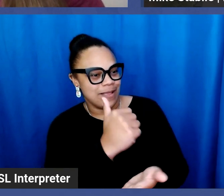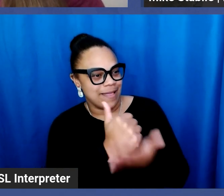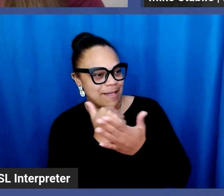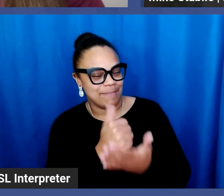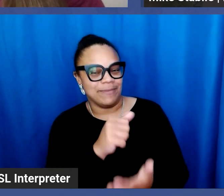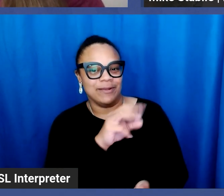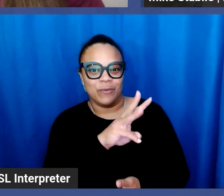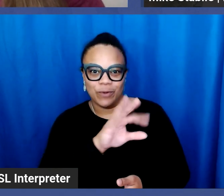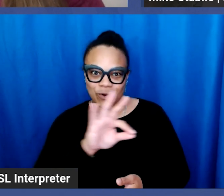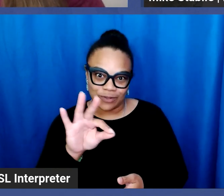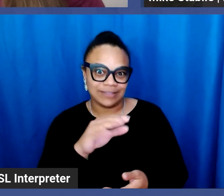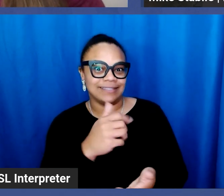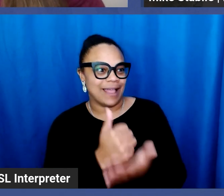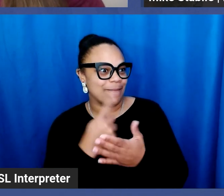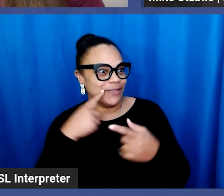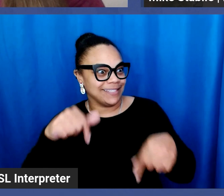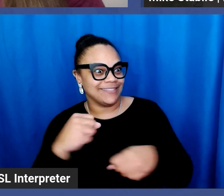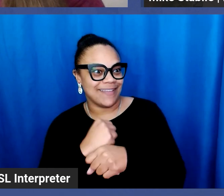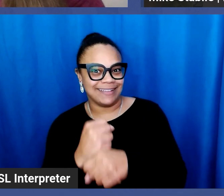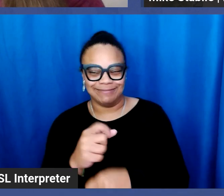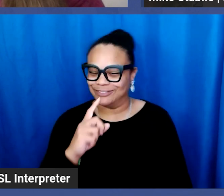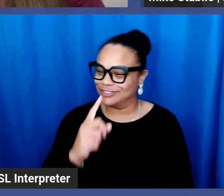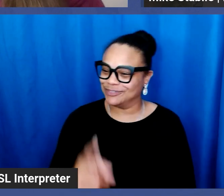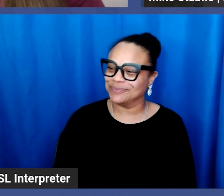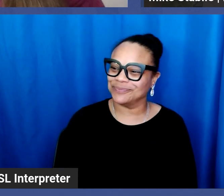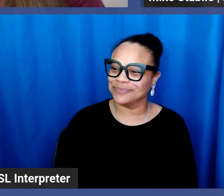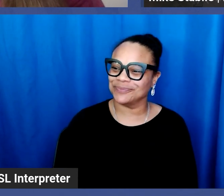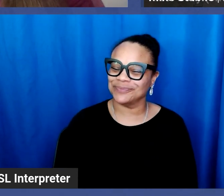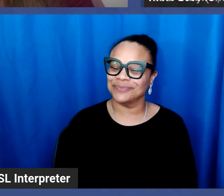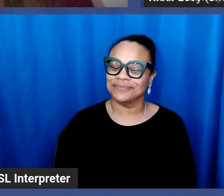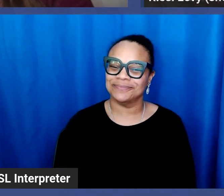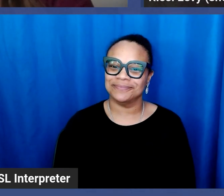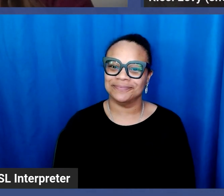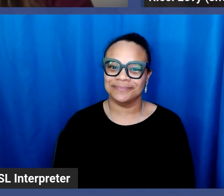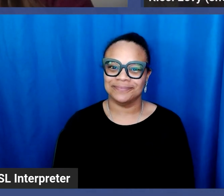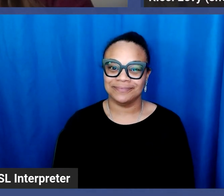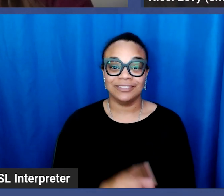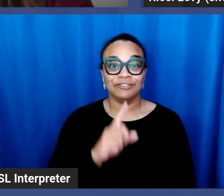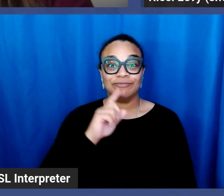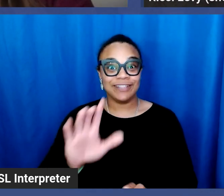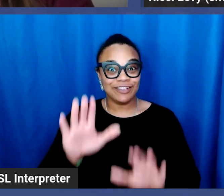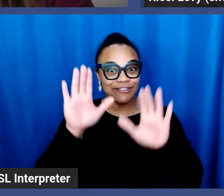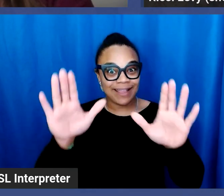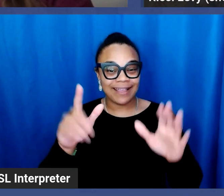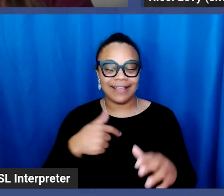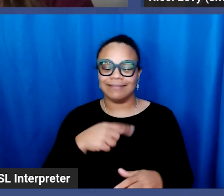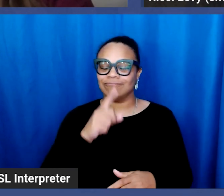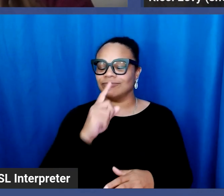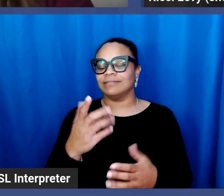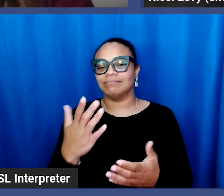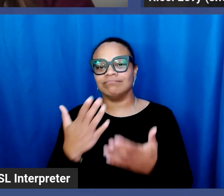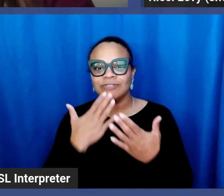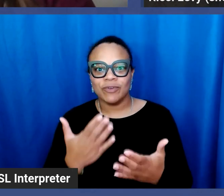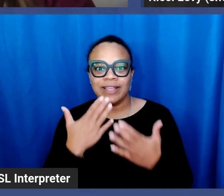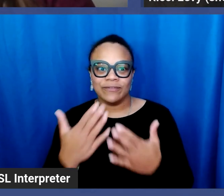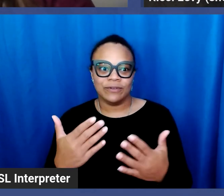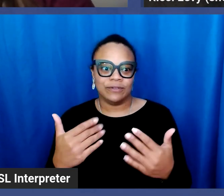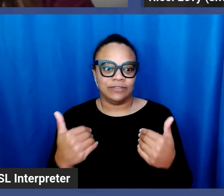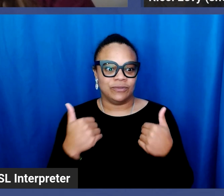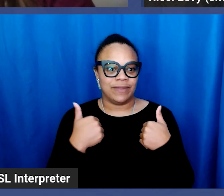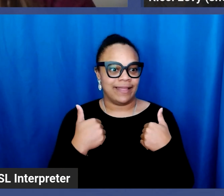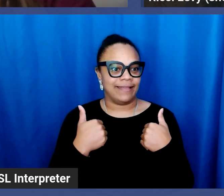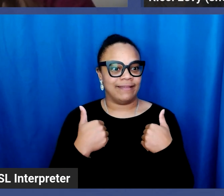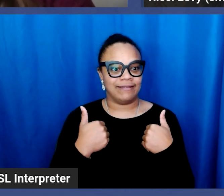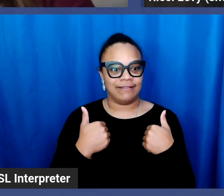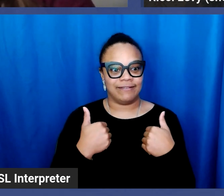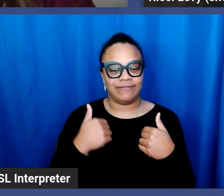and Woodhull's help in this fight. Sure. That was really great. I'm really so grateful to have